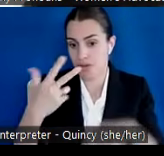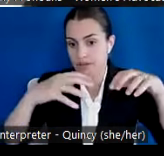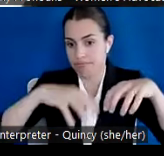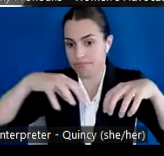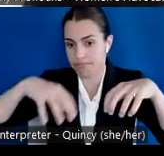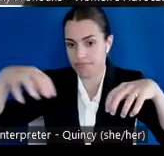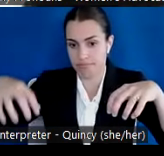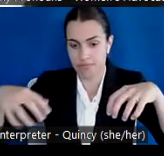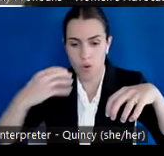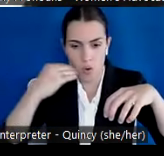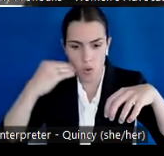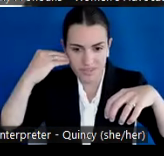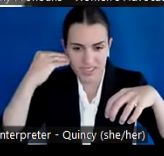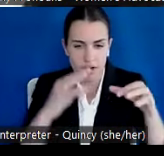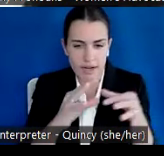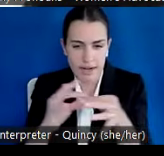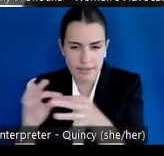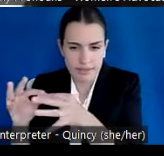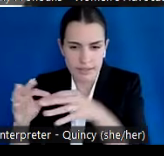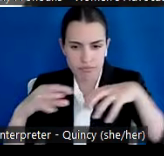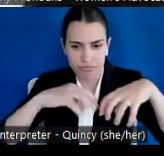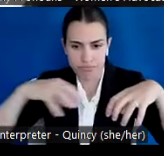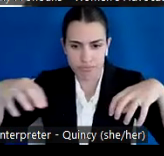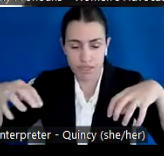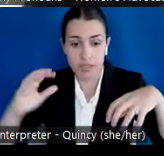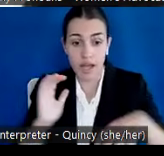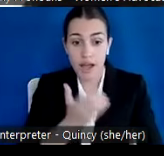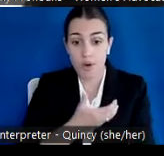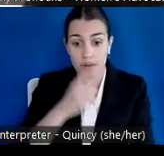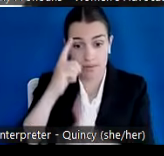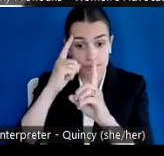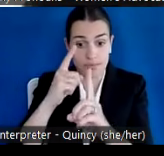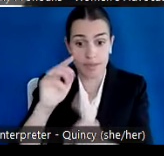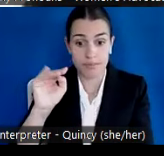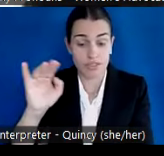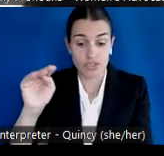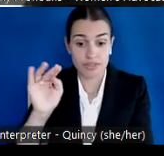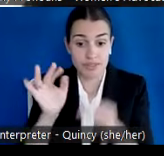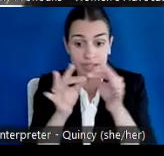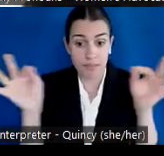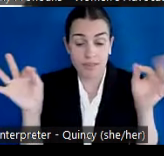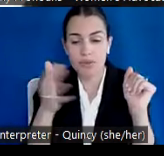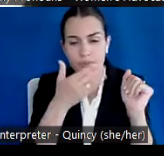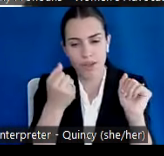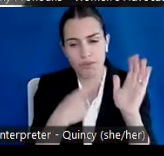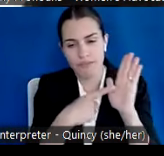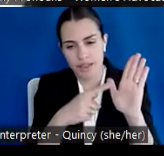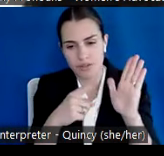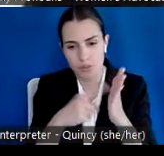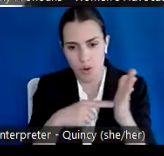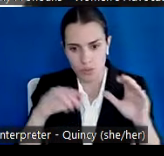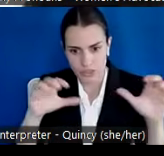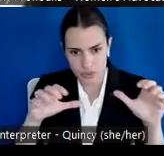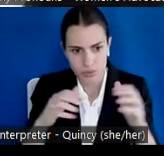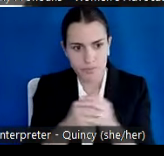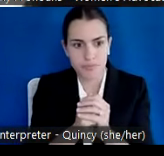interconnected homes and have updated our mission statement, which you see on the screen here, to better reflect what it is we believe we do,